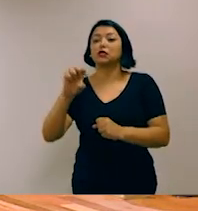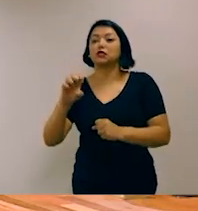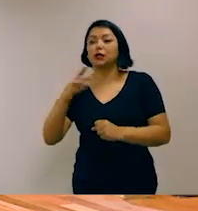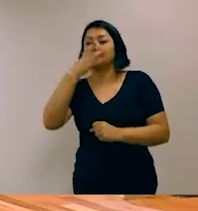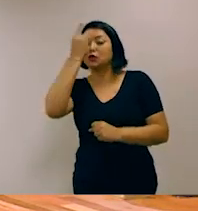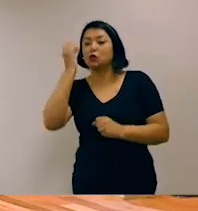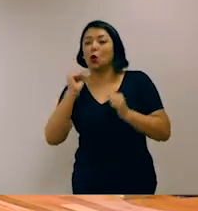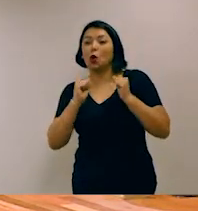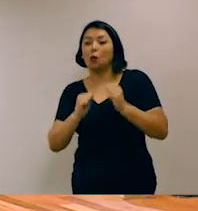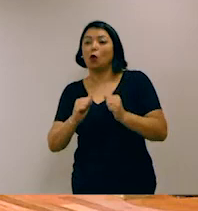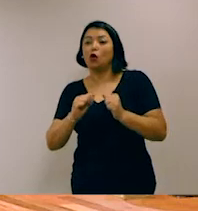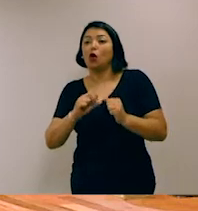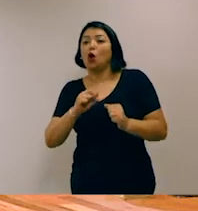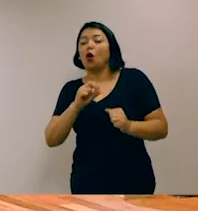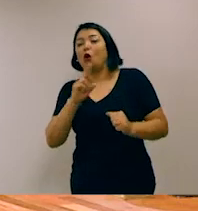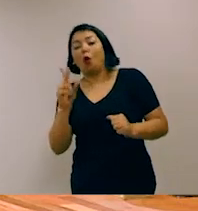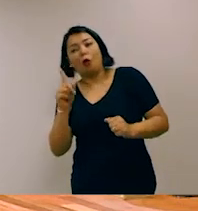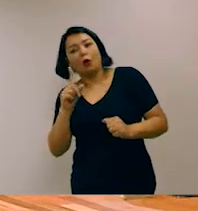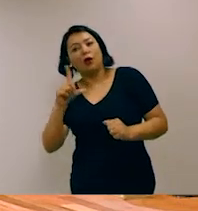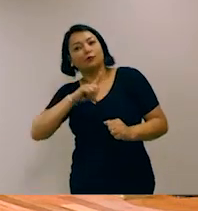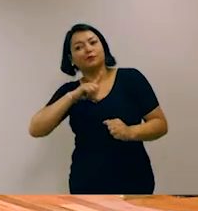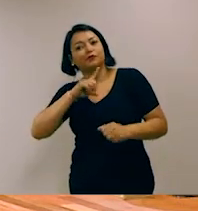posteriori probability.